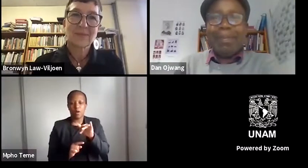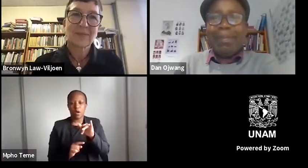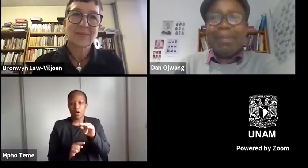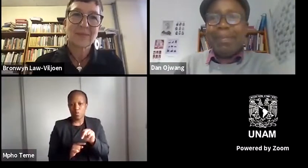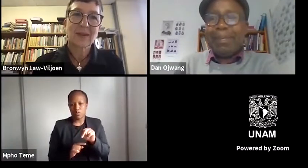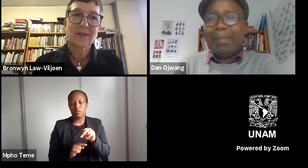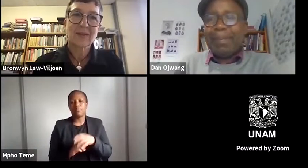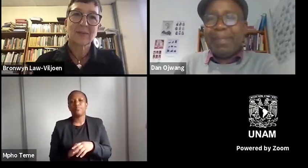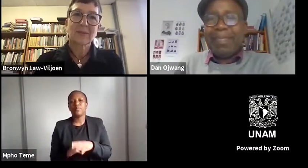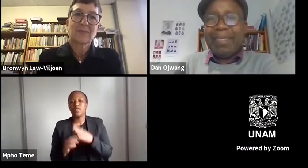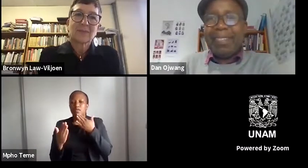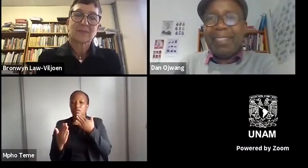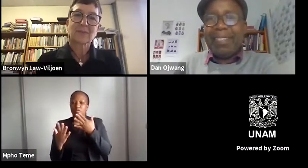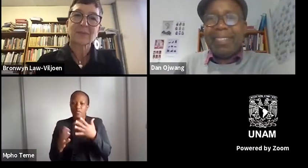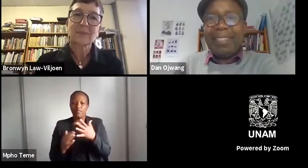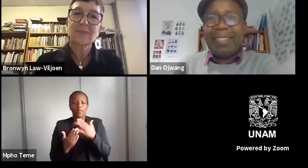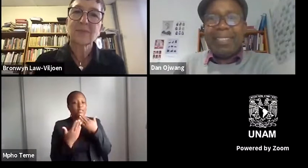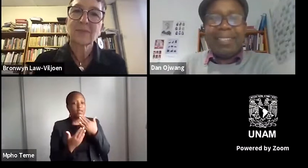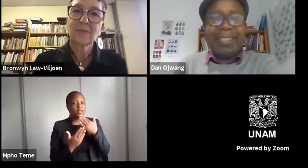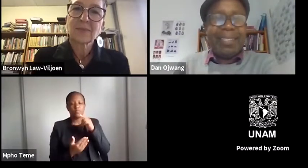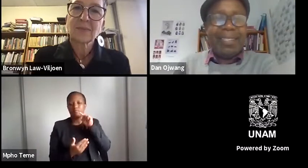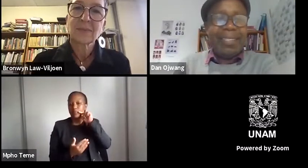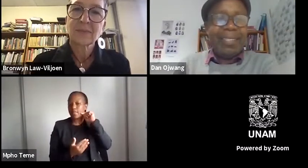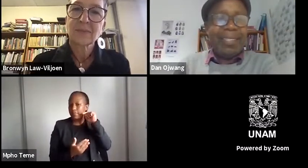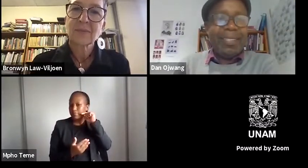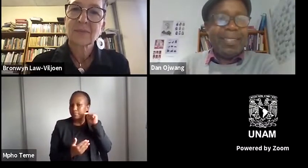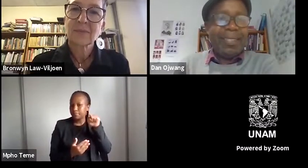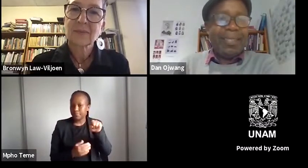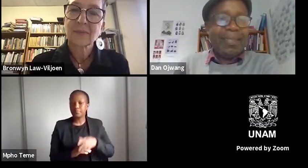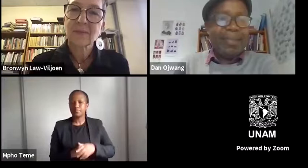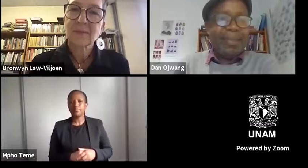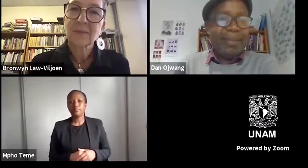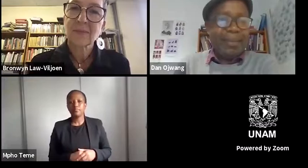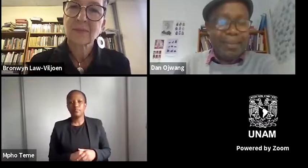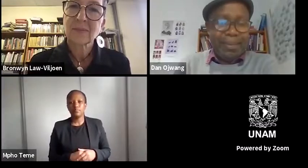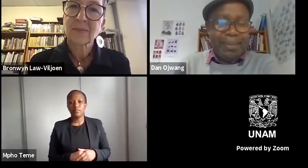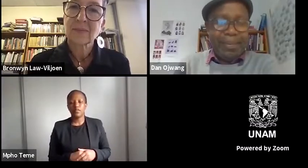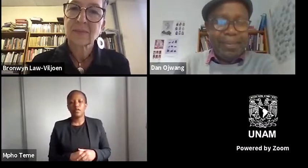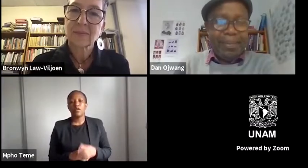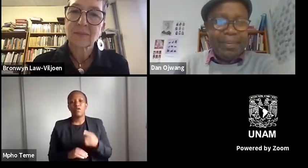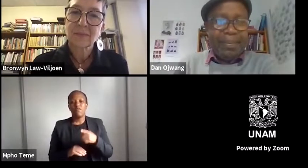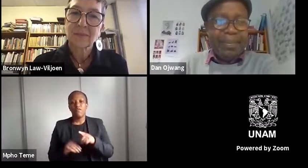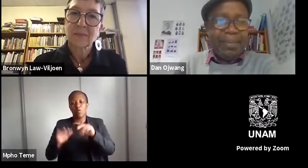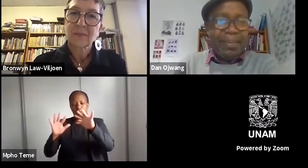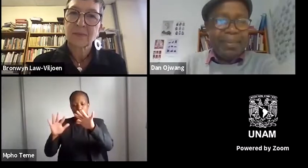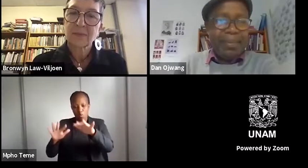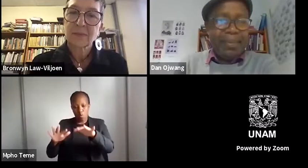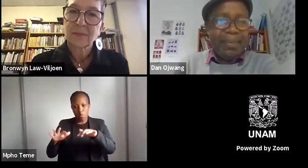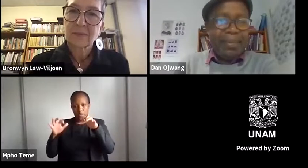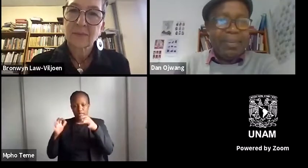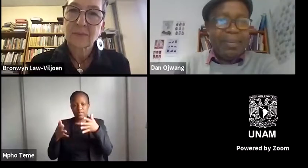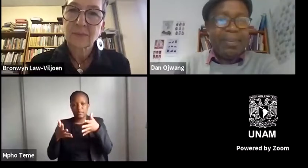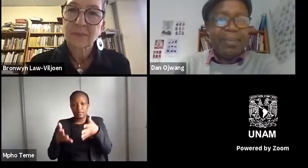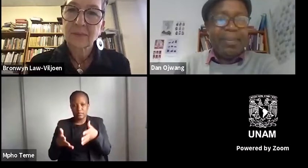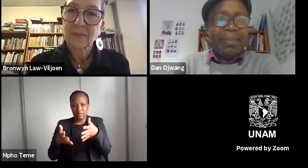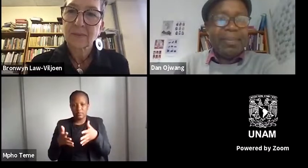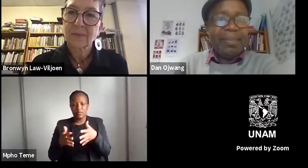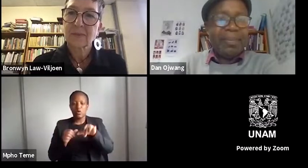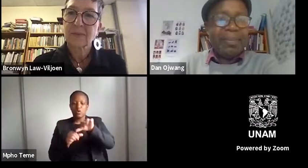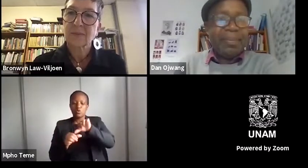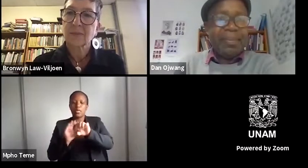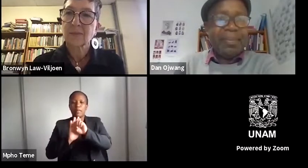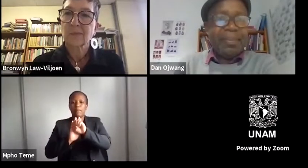much, Dan. And just a final comment for our audience here in Zoom or in our social media.